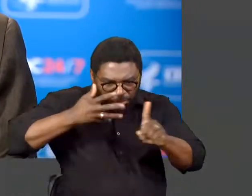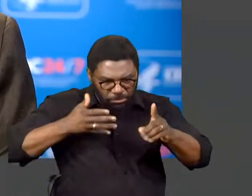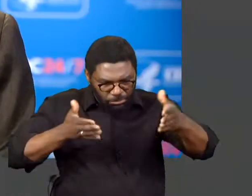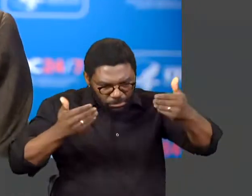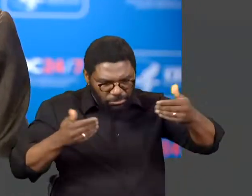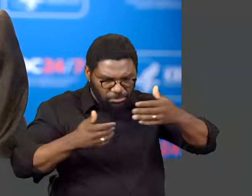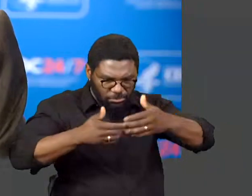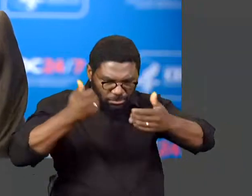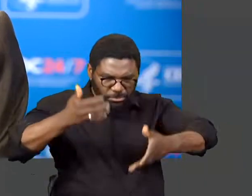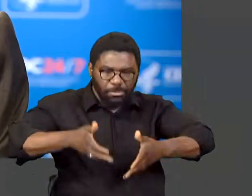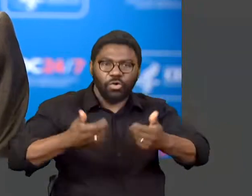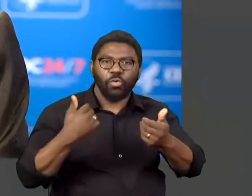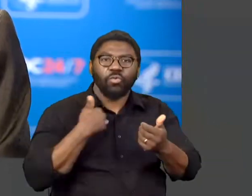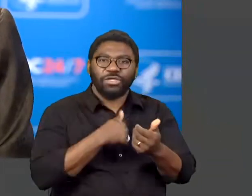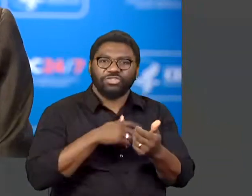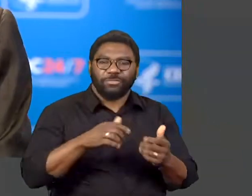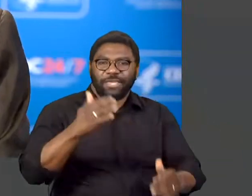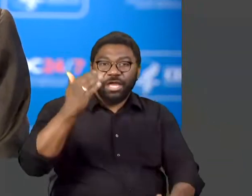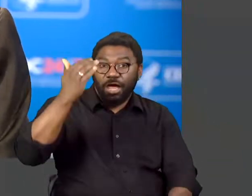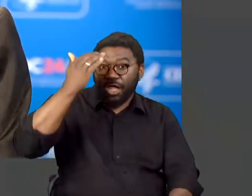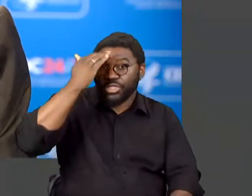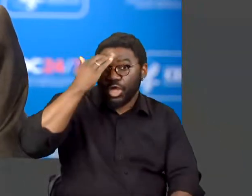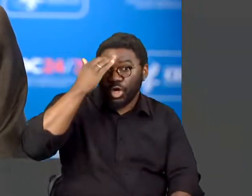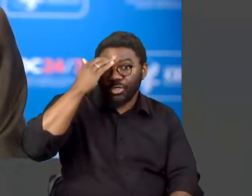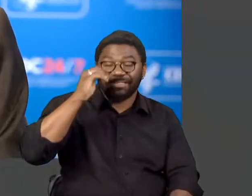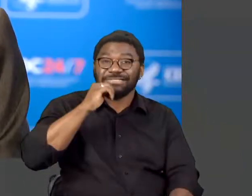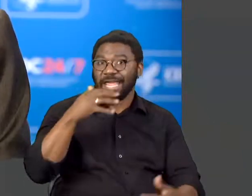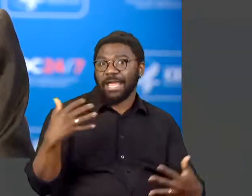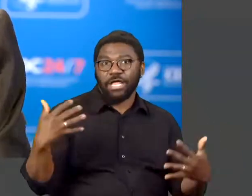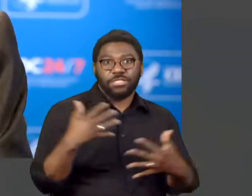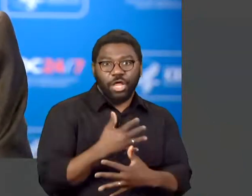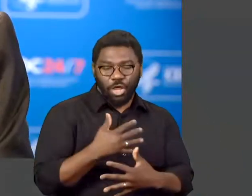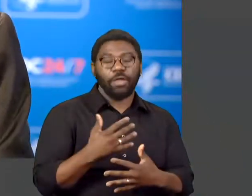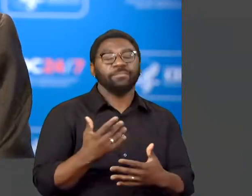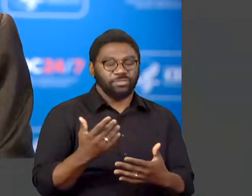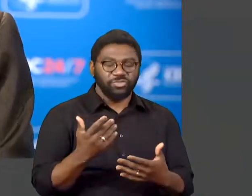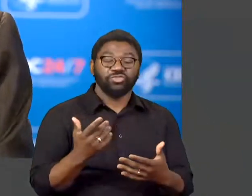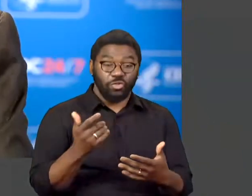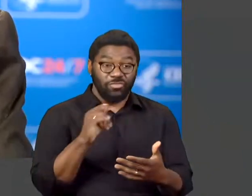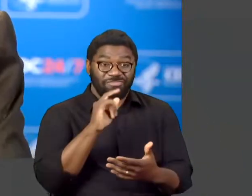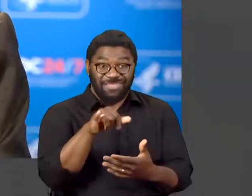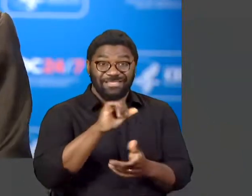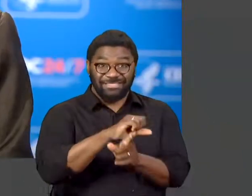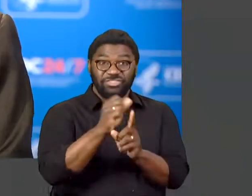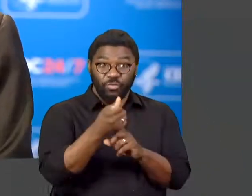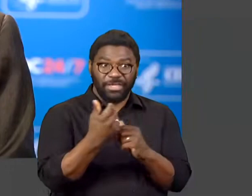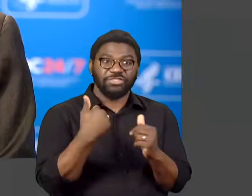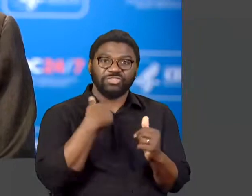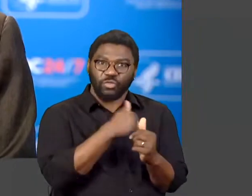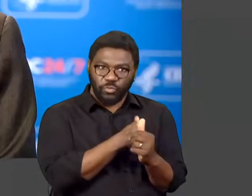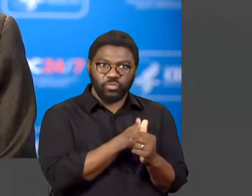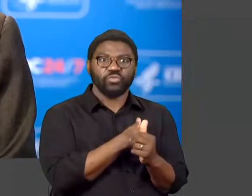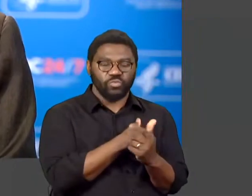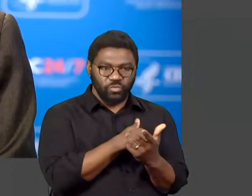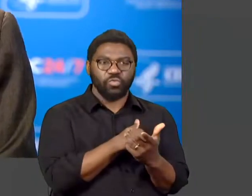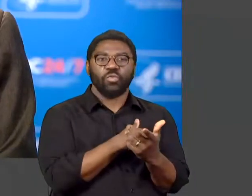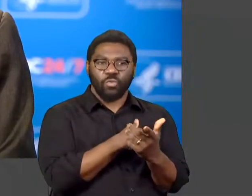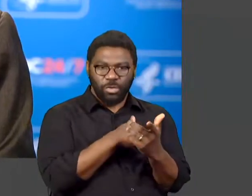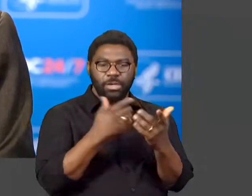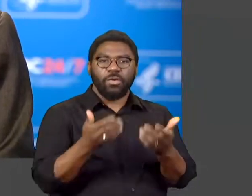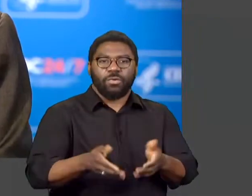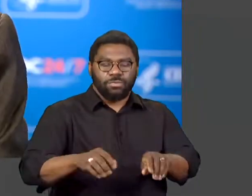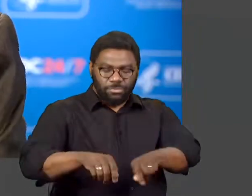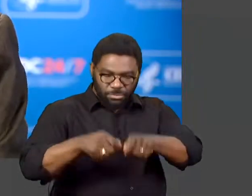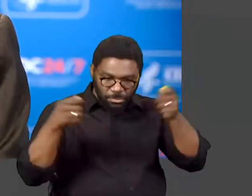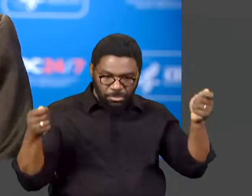alert, not alarmed. And indeed, in this situation, we took those signals and went several layers of the onion deeper. We